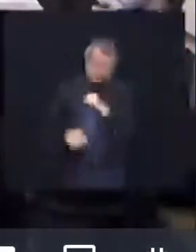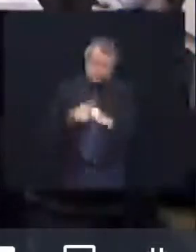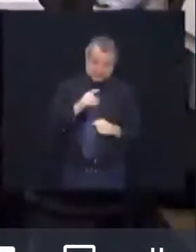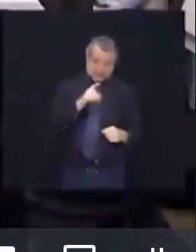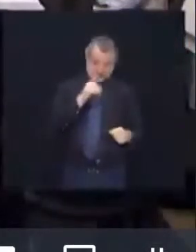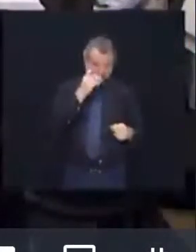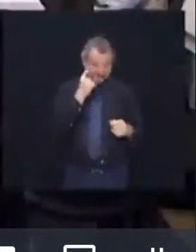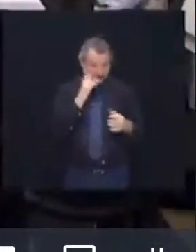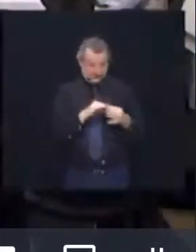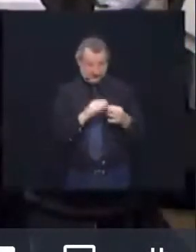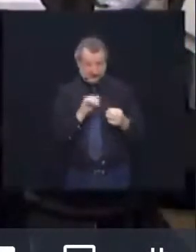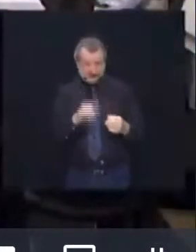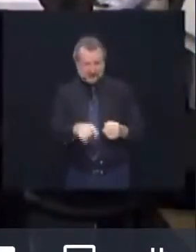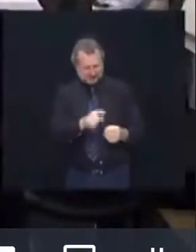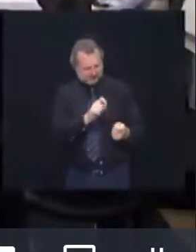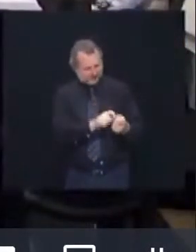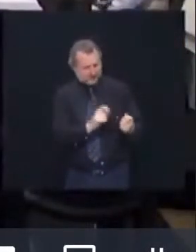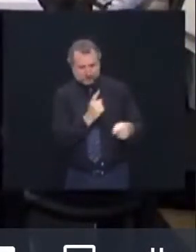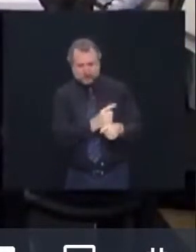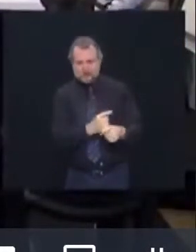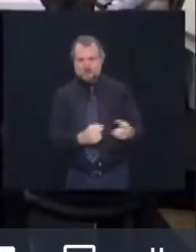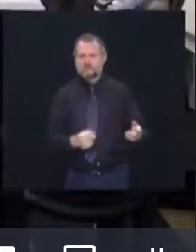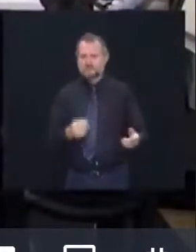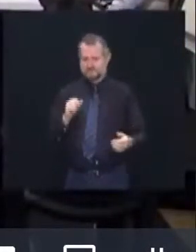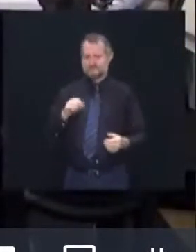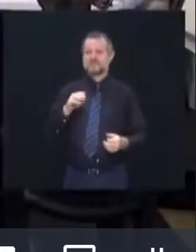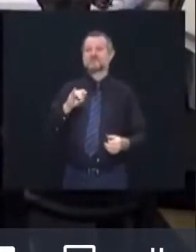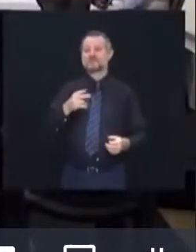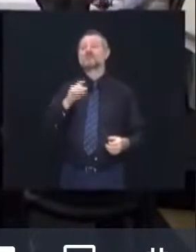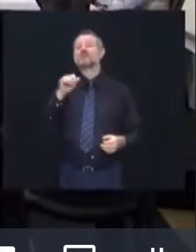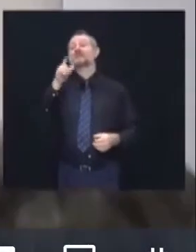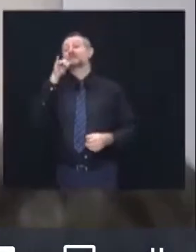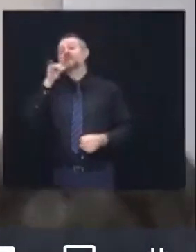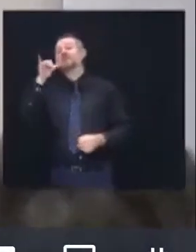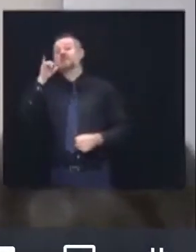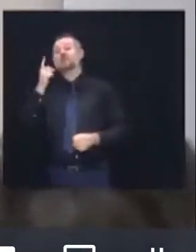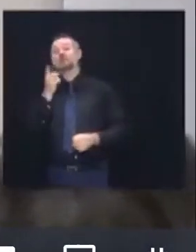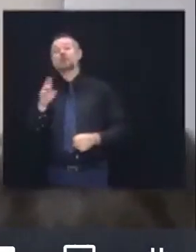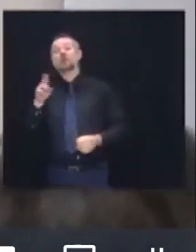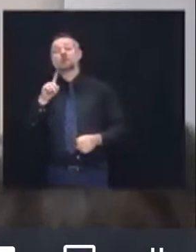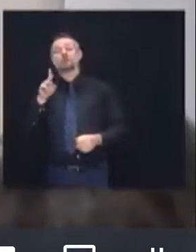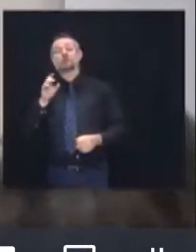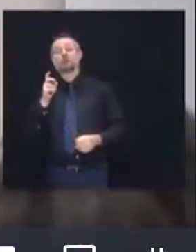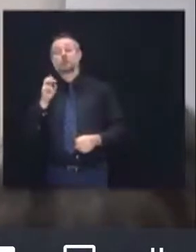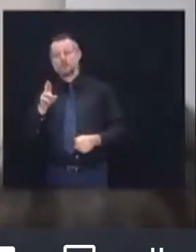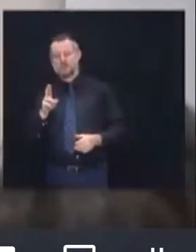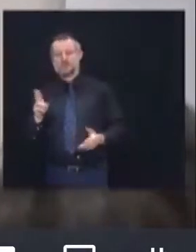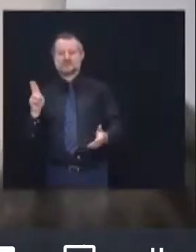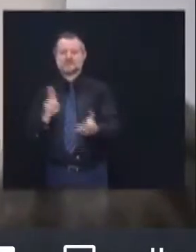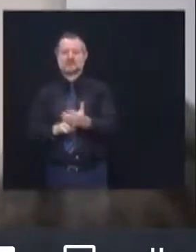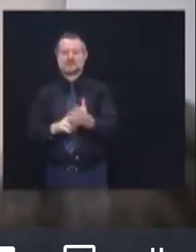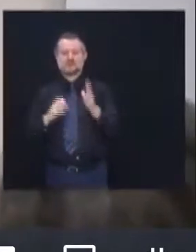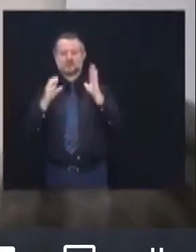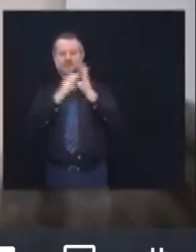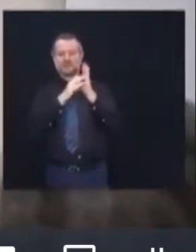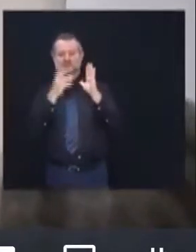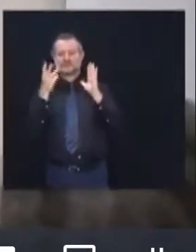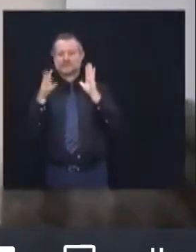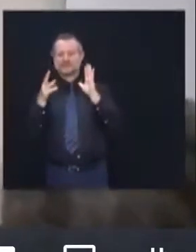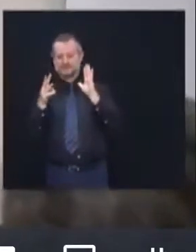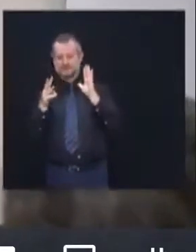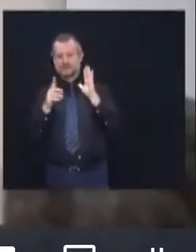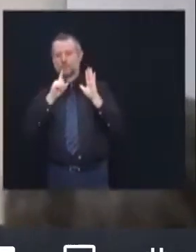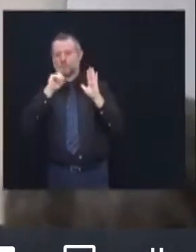because you know the facts better than I do? Yes, so yesterday, Dr. Zucker did sign a Section 16 order. That order prohibits the